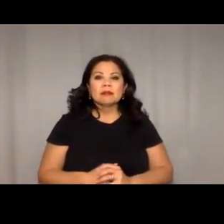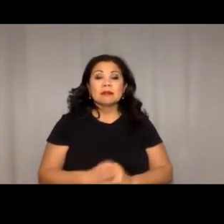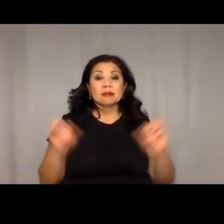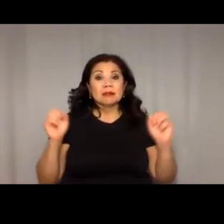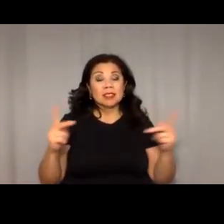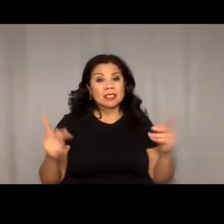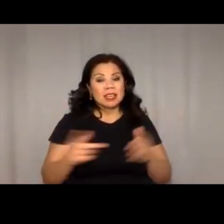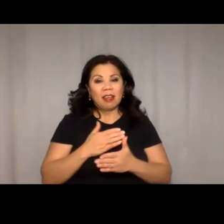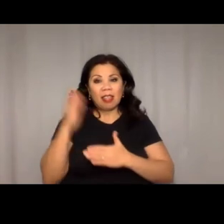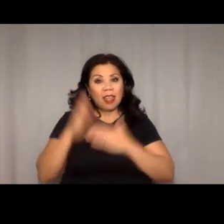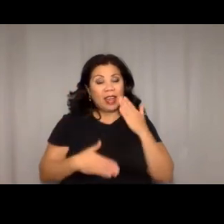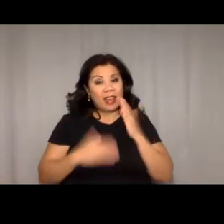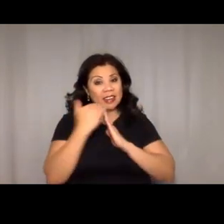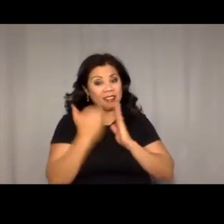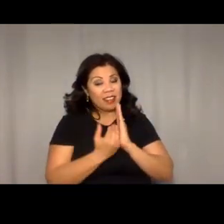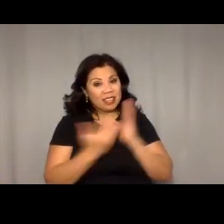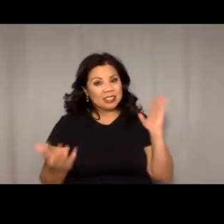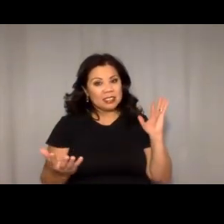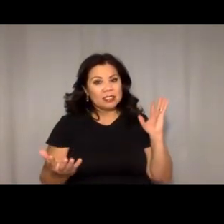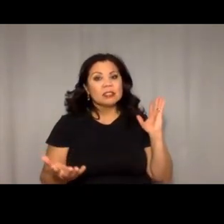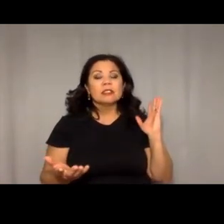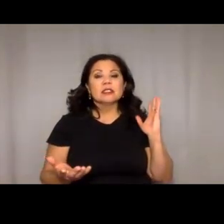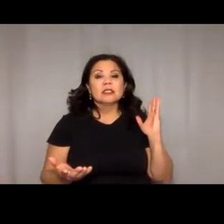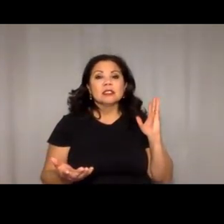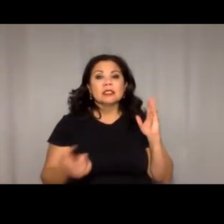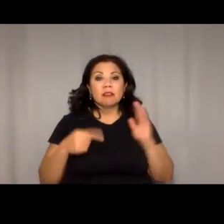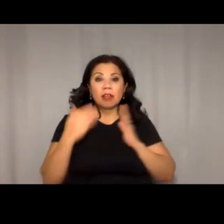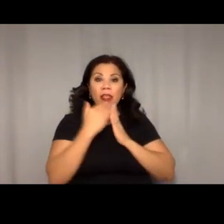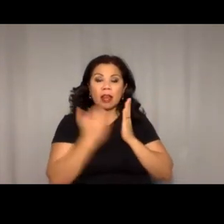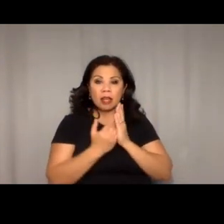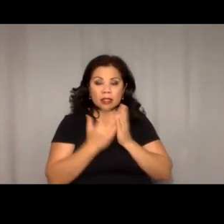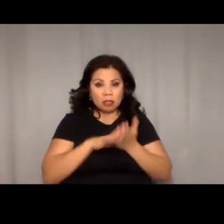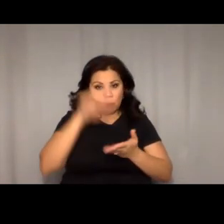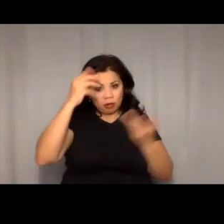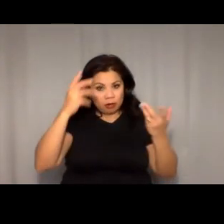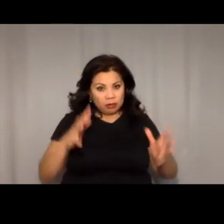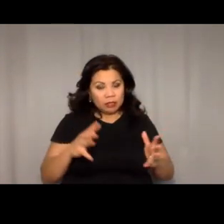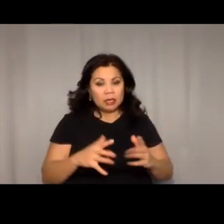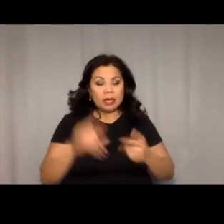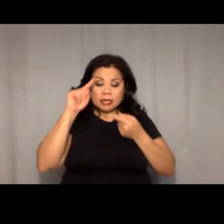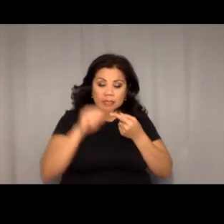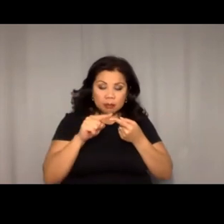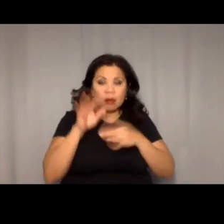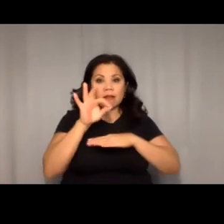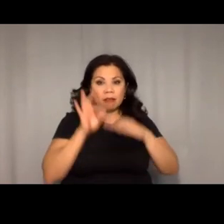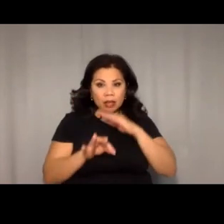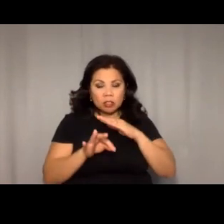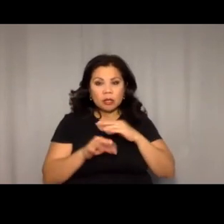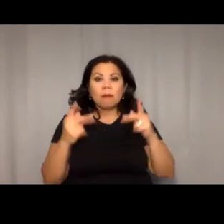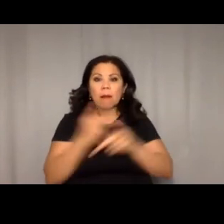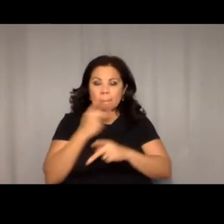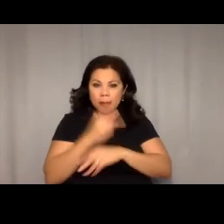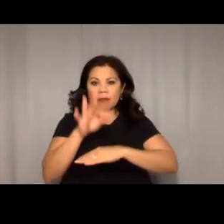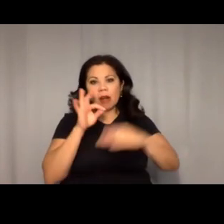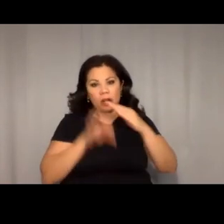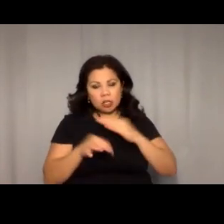All right, and that's the end of the lesson. All right, so for this lesson, we learned how to simplify fractions, then